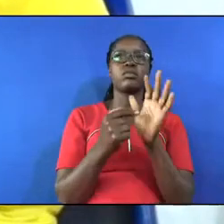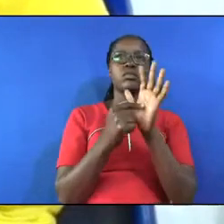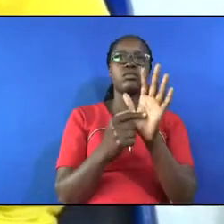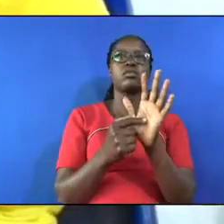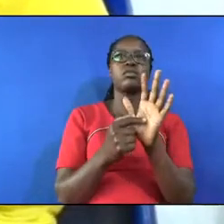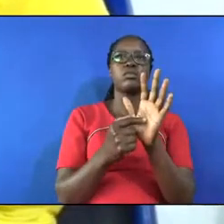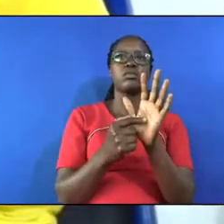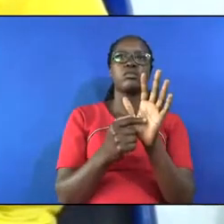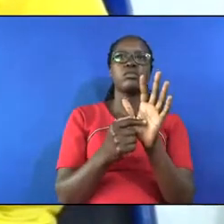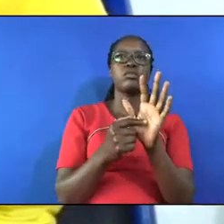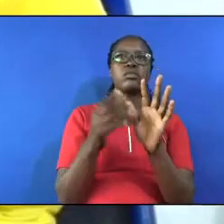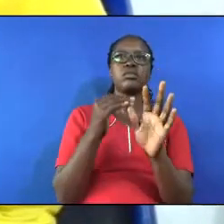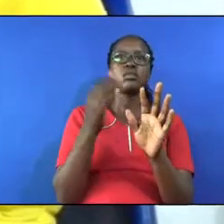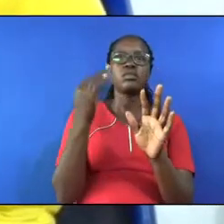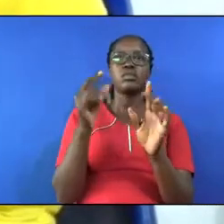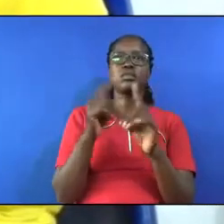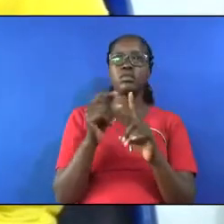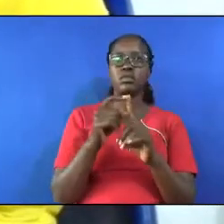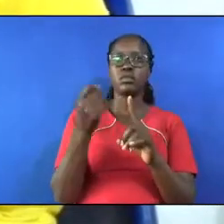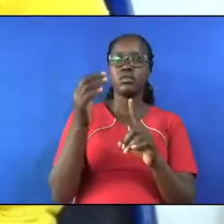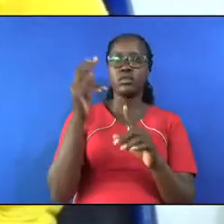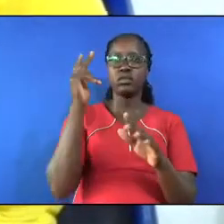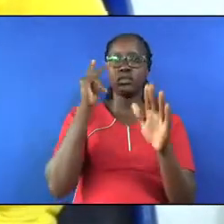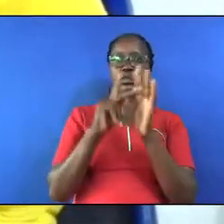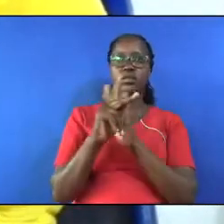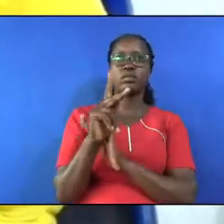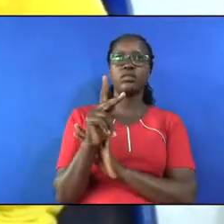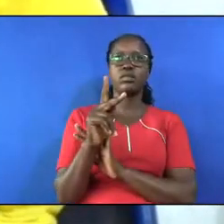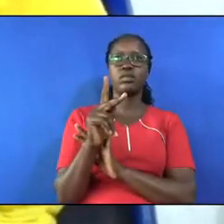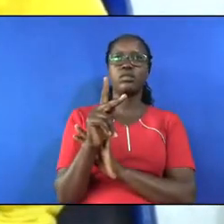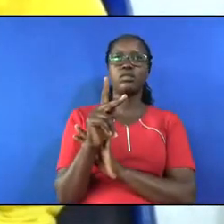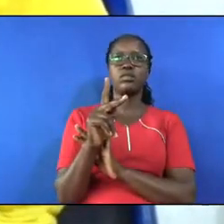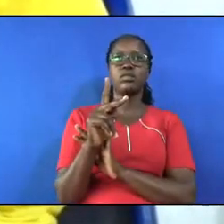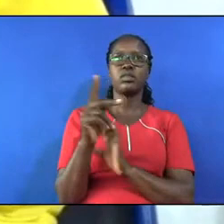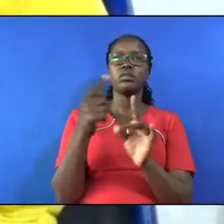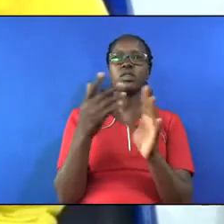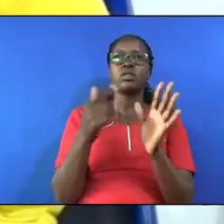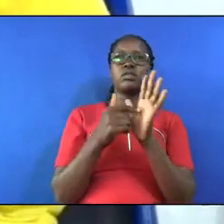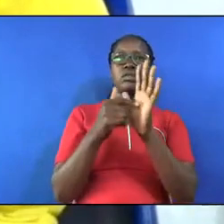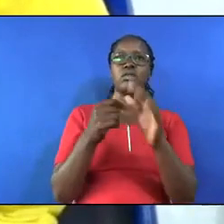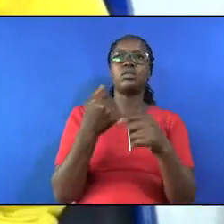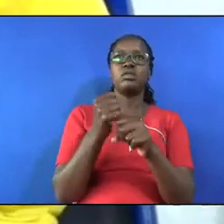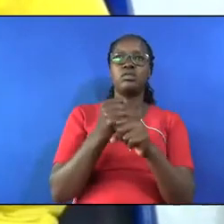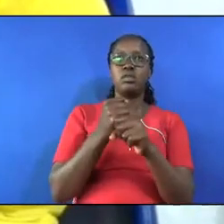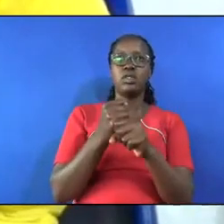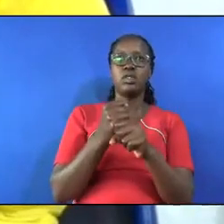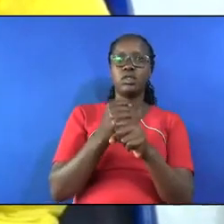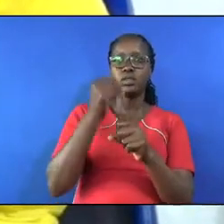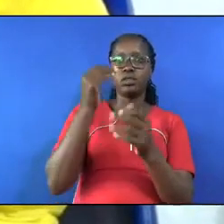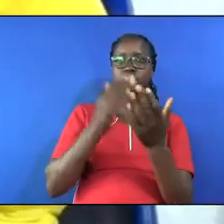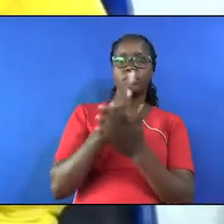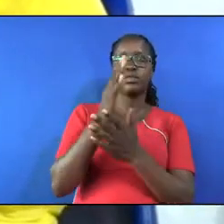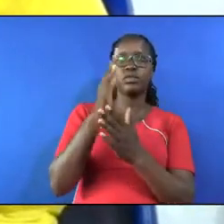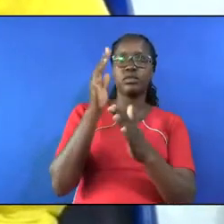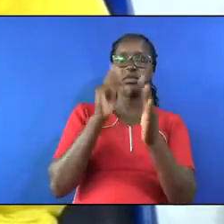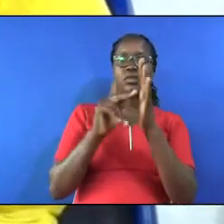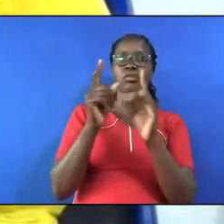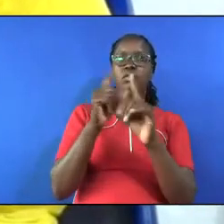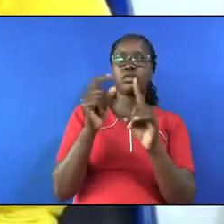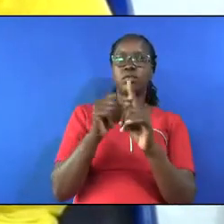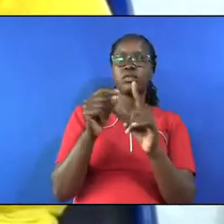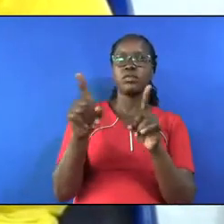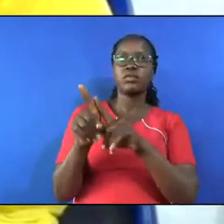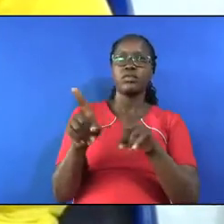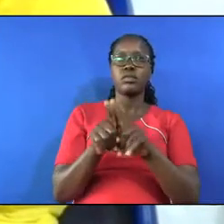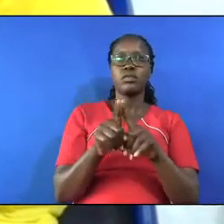that truth has been brought out into the open, through the writings of the prophet,